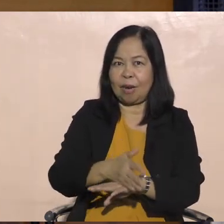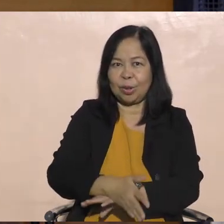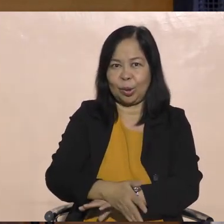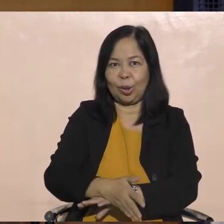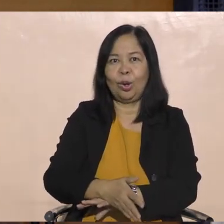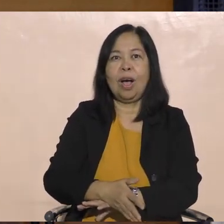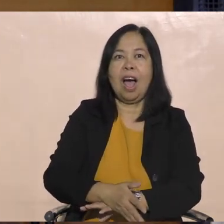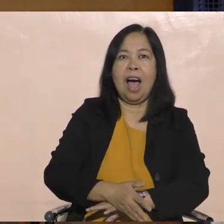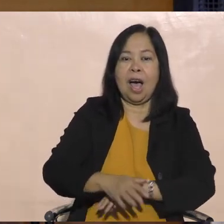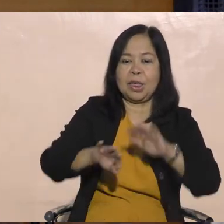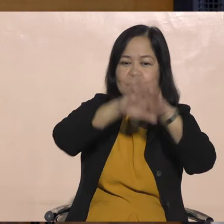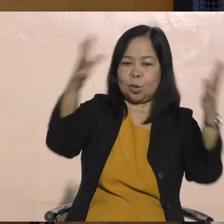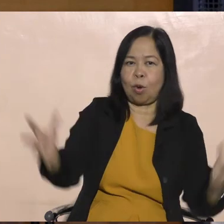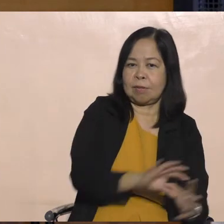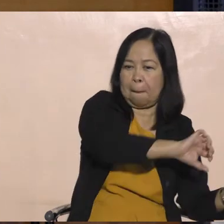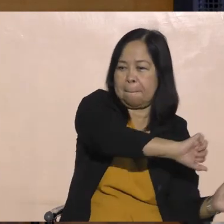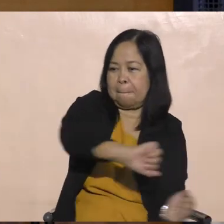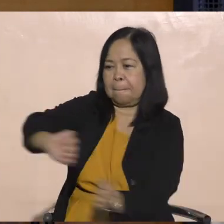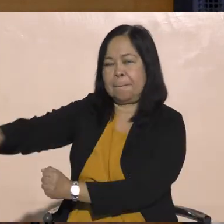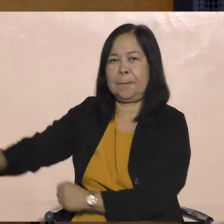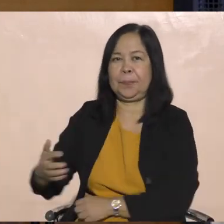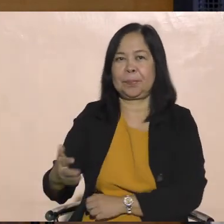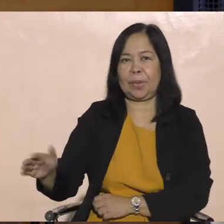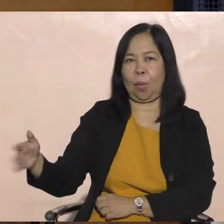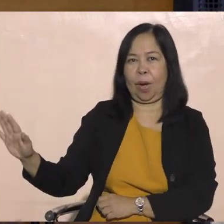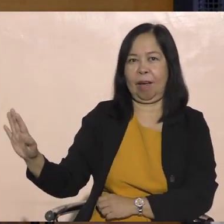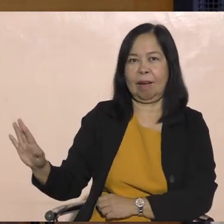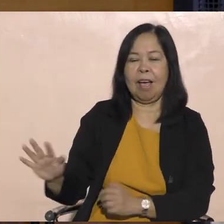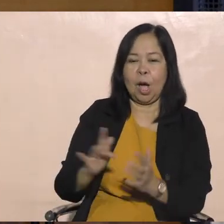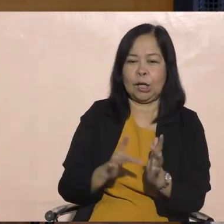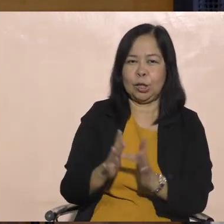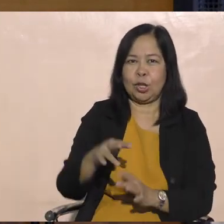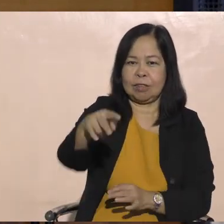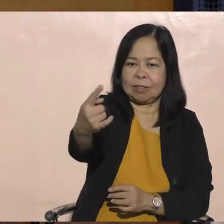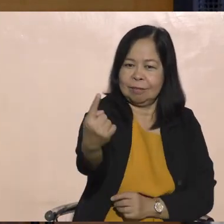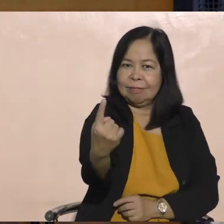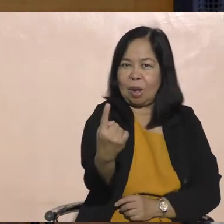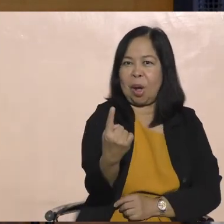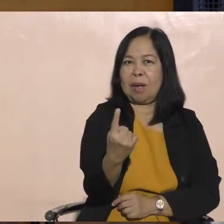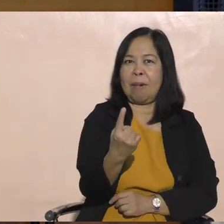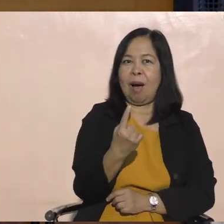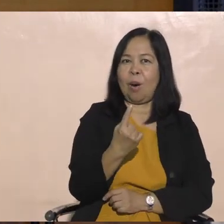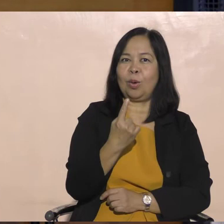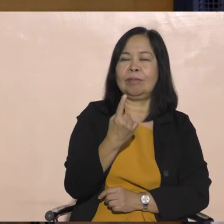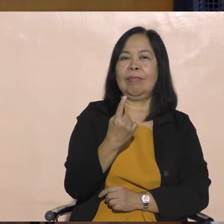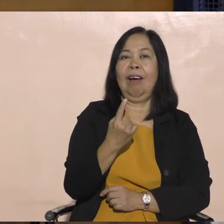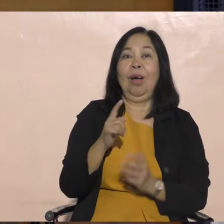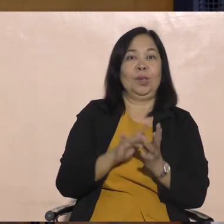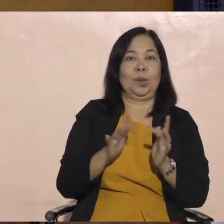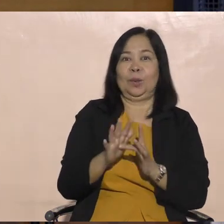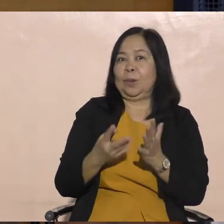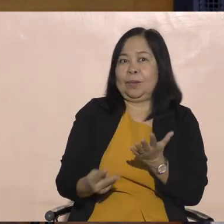away. Jesus has risen. And He always has the final say. Amen.